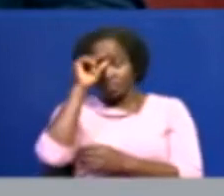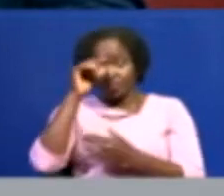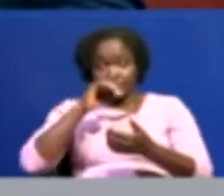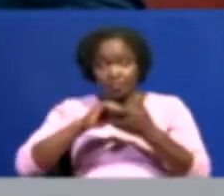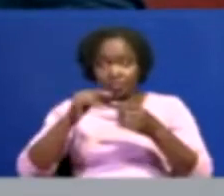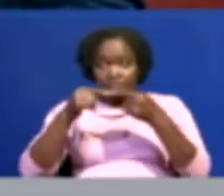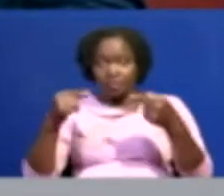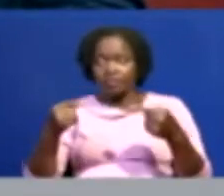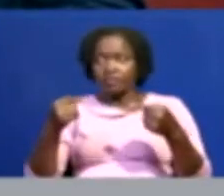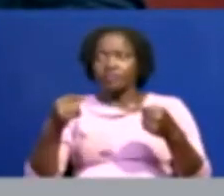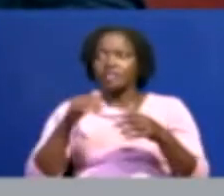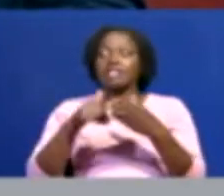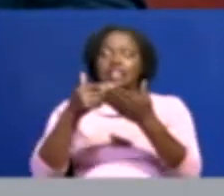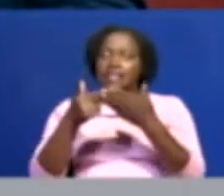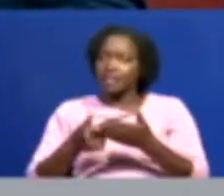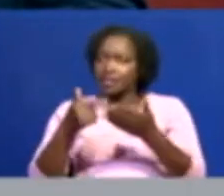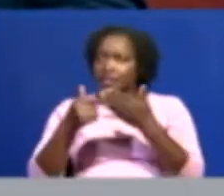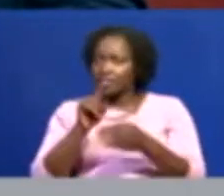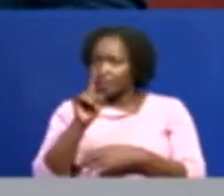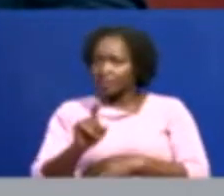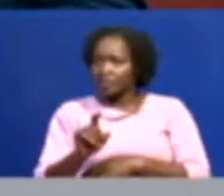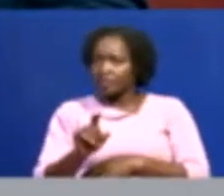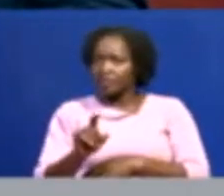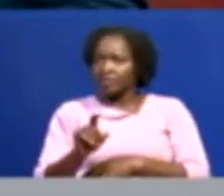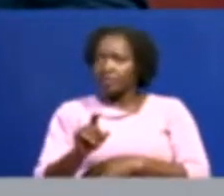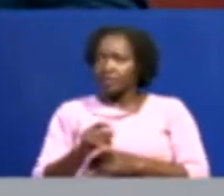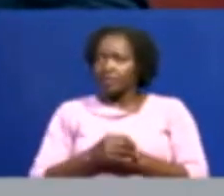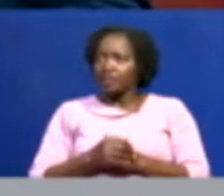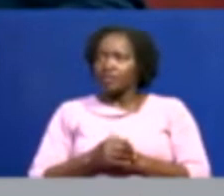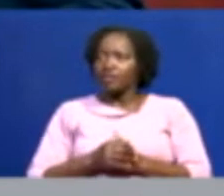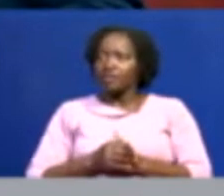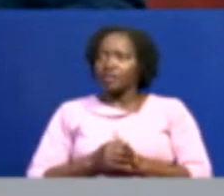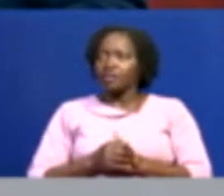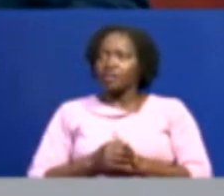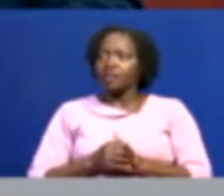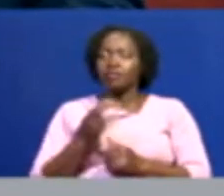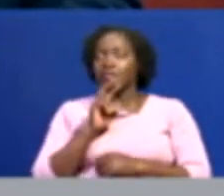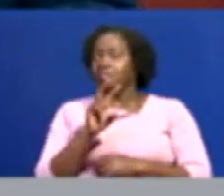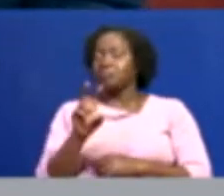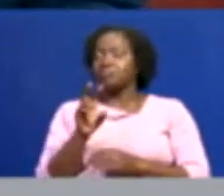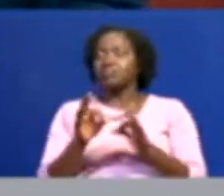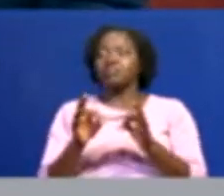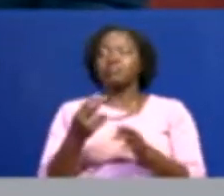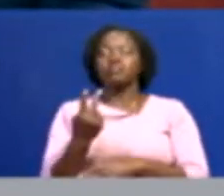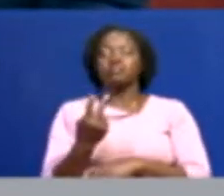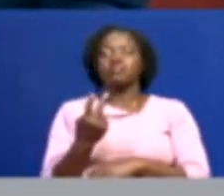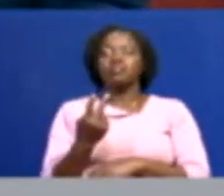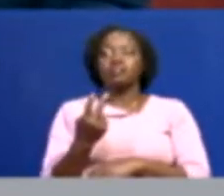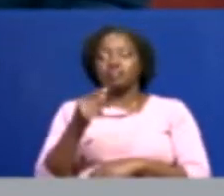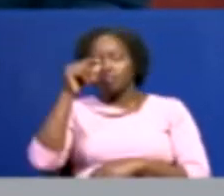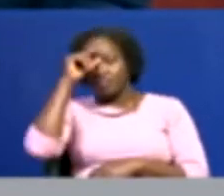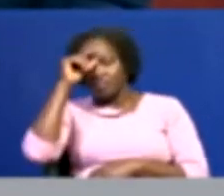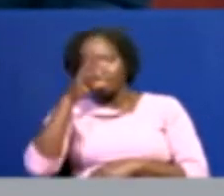the opposition in a dialogue? At this particular tipping point, we would like to see if the two, that is the